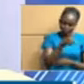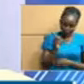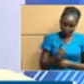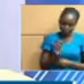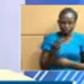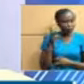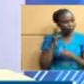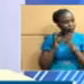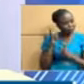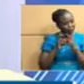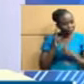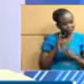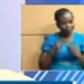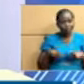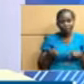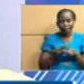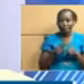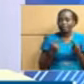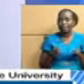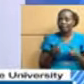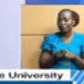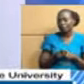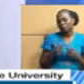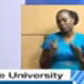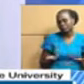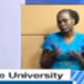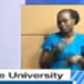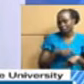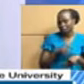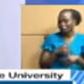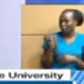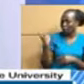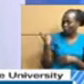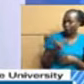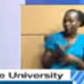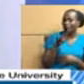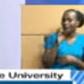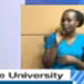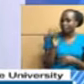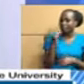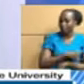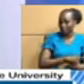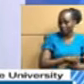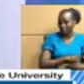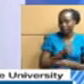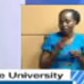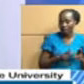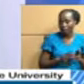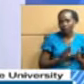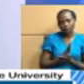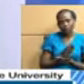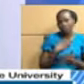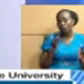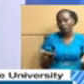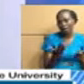all, for listening to us, but also for what they've gone through the last almost 80 days, and wish to encourage them